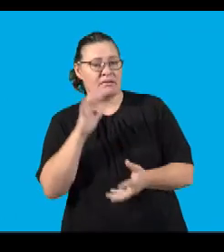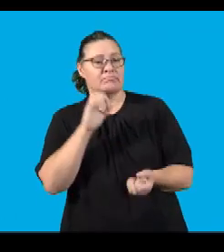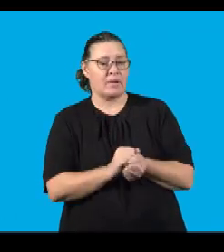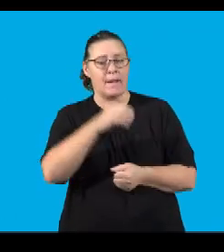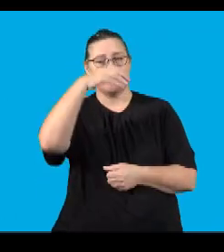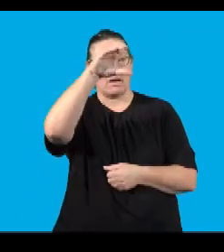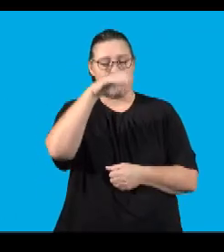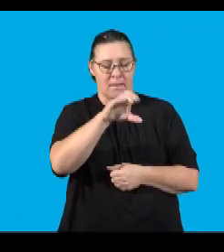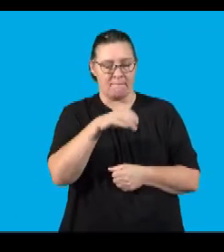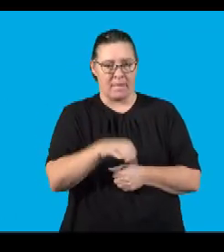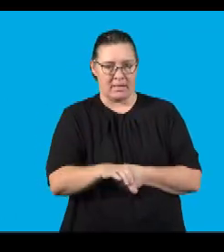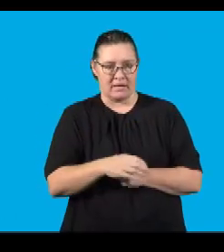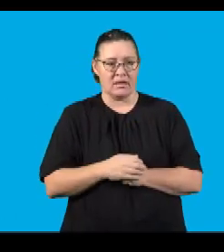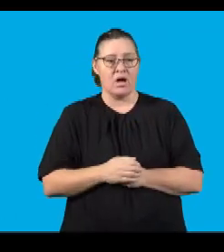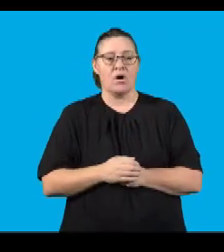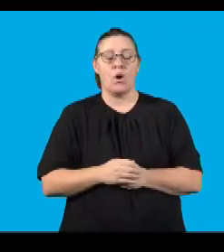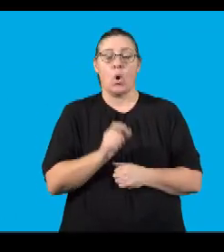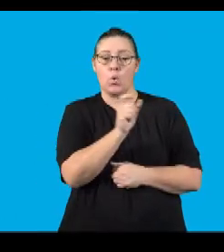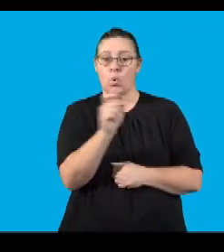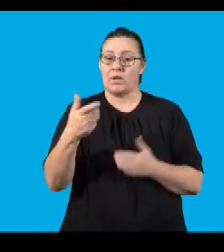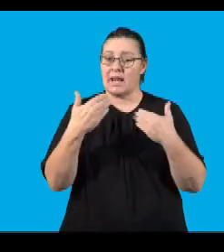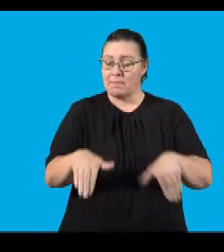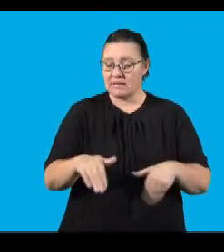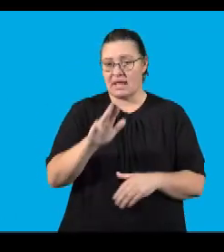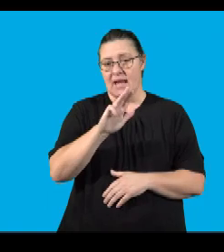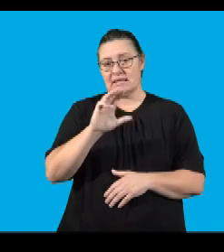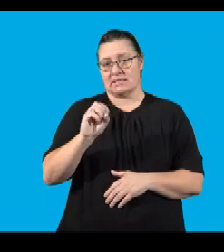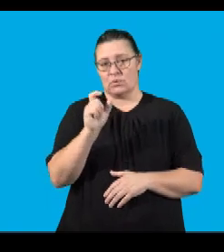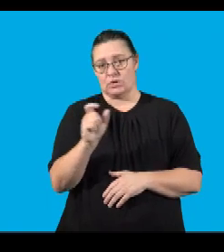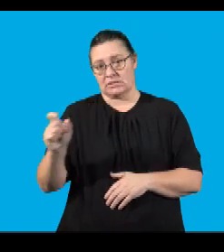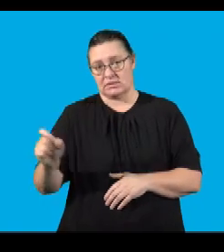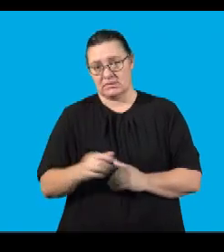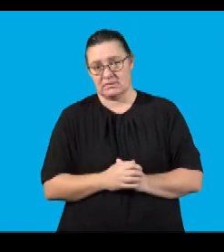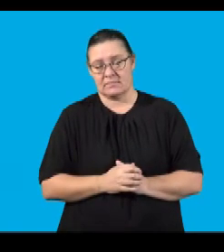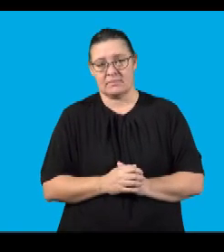in paragraph form. The word limit is 90 words.